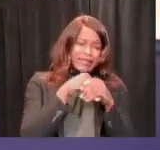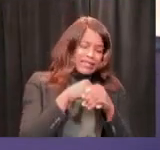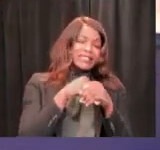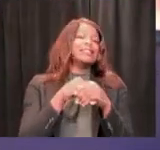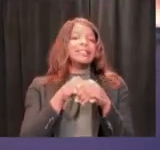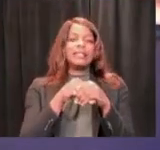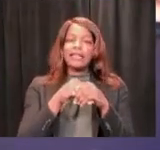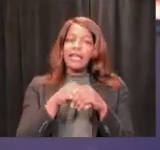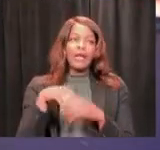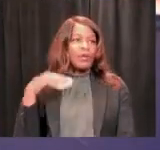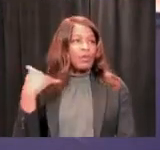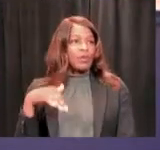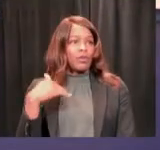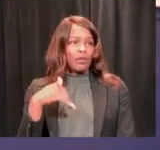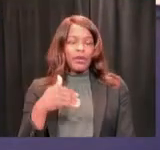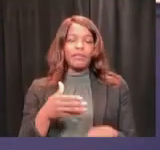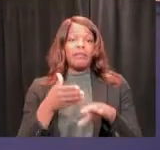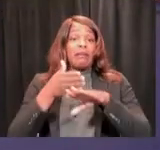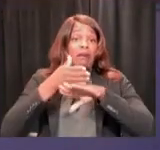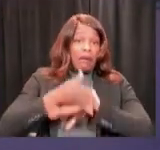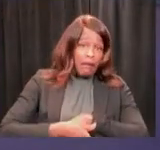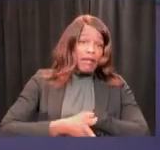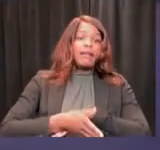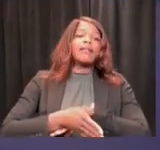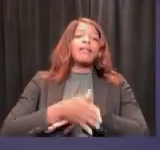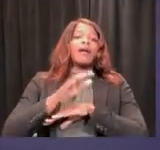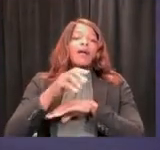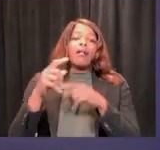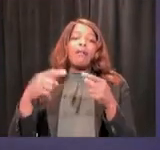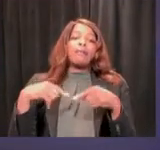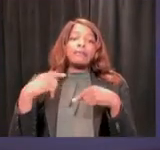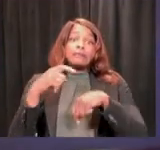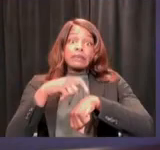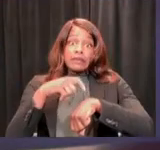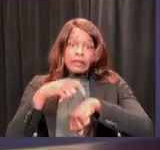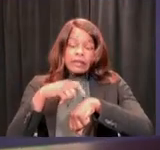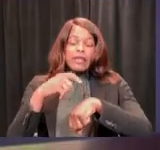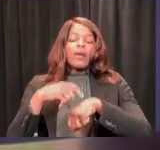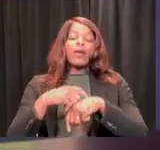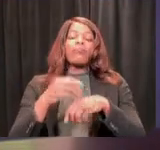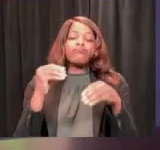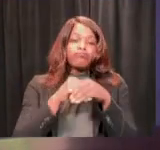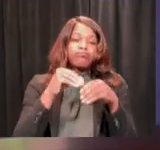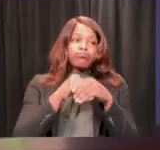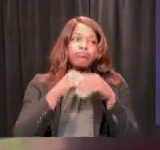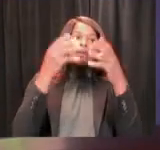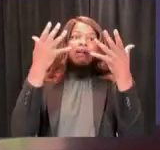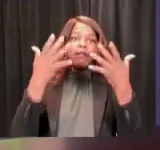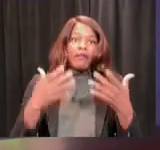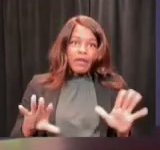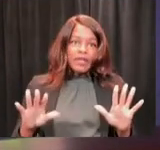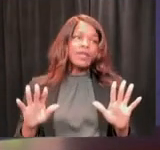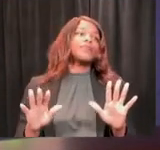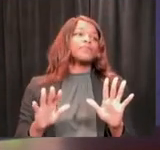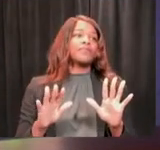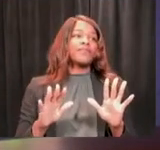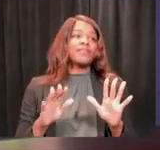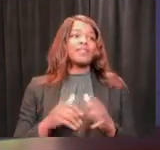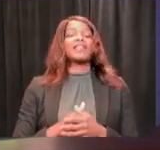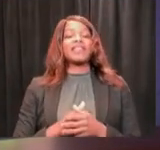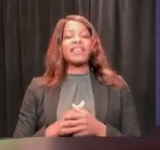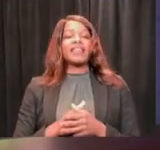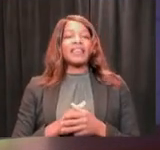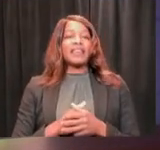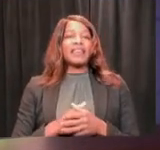then ultimately, after a little while, I was finally able to get that thing all the way back into that. In many respects,